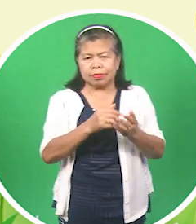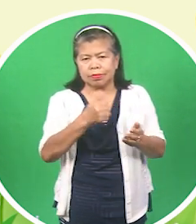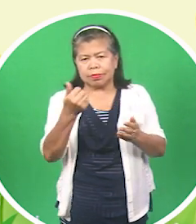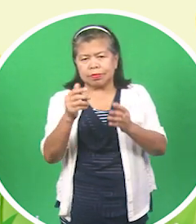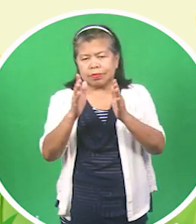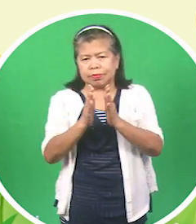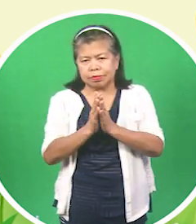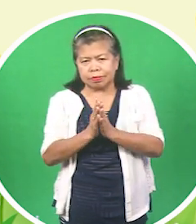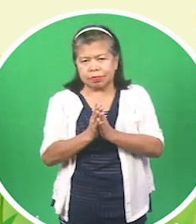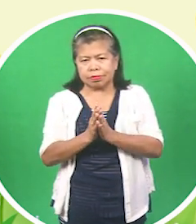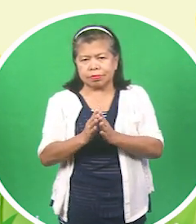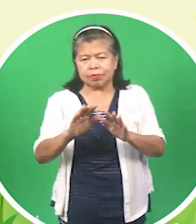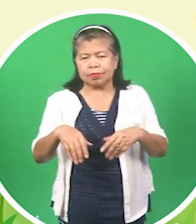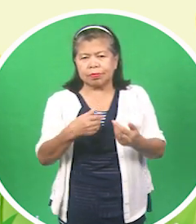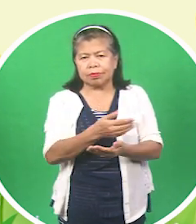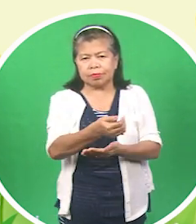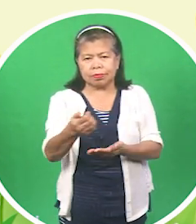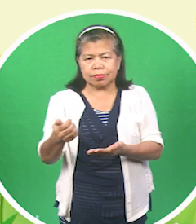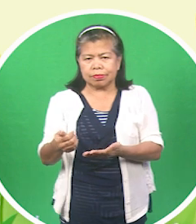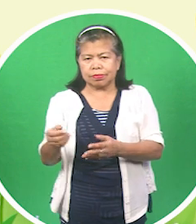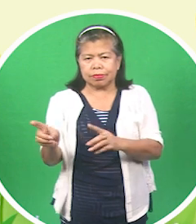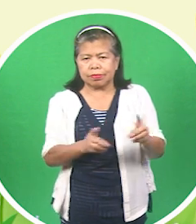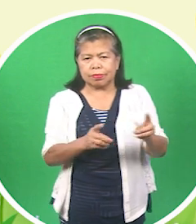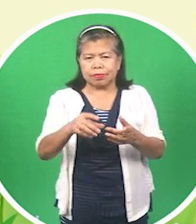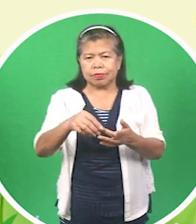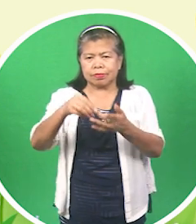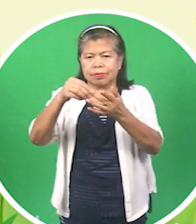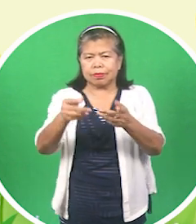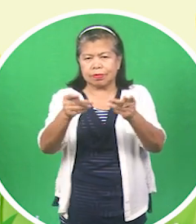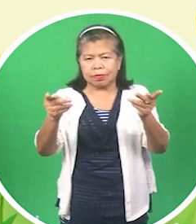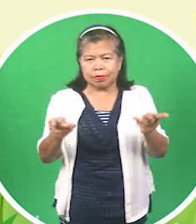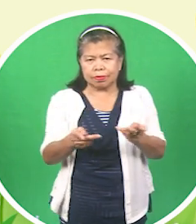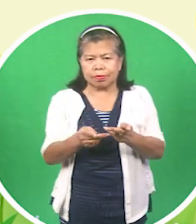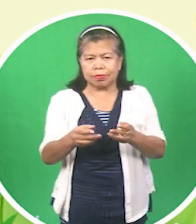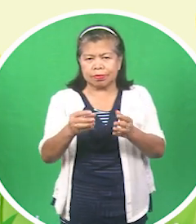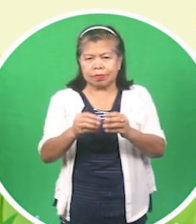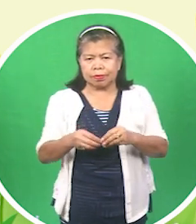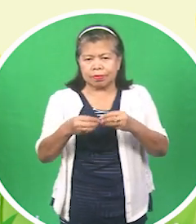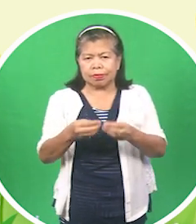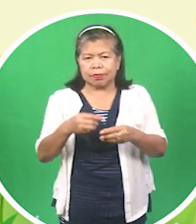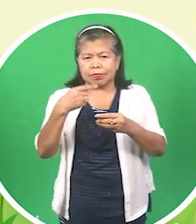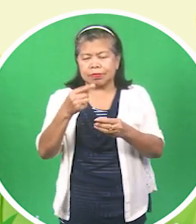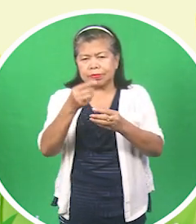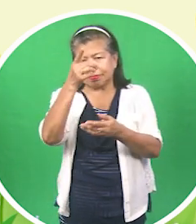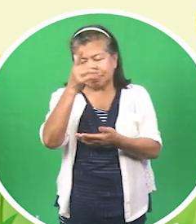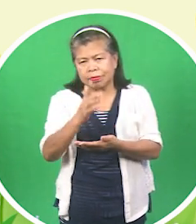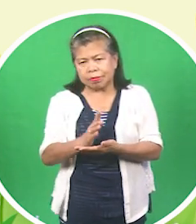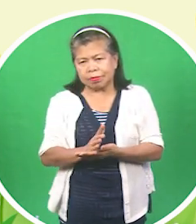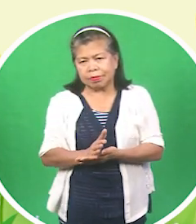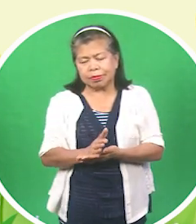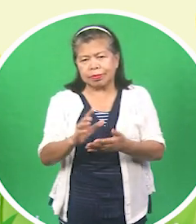with the other sisters. How about you? Do you have a special place where you feel you can pray more to